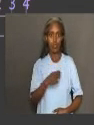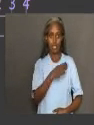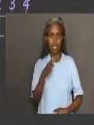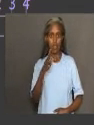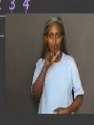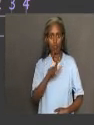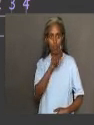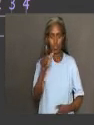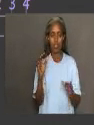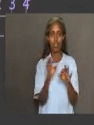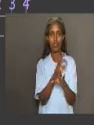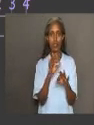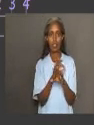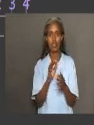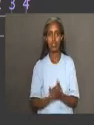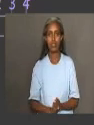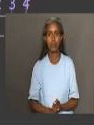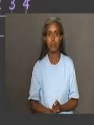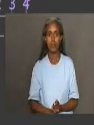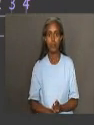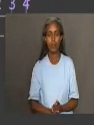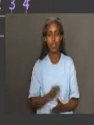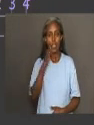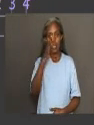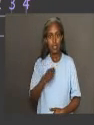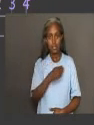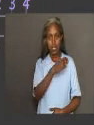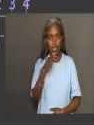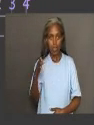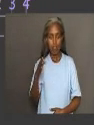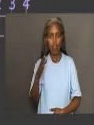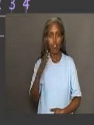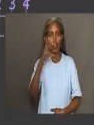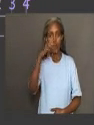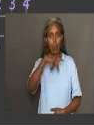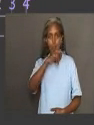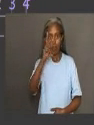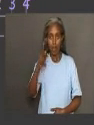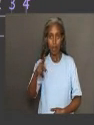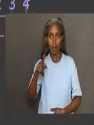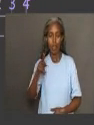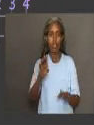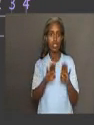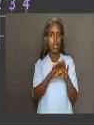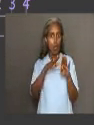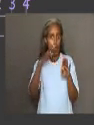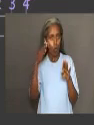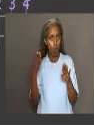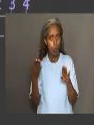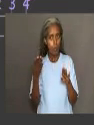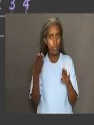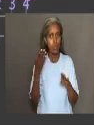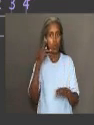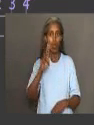quadratic functions. The graph of the parabola is opened either